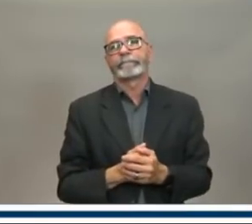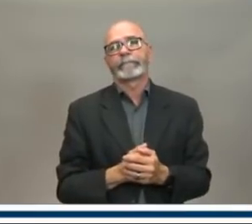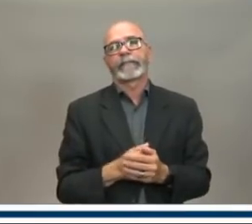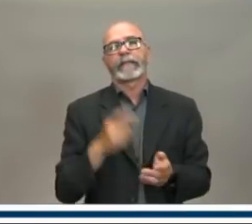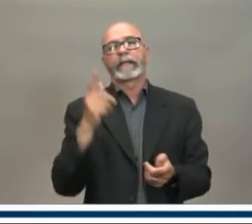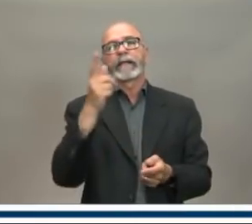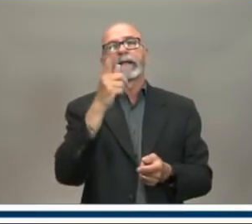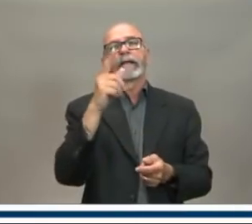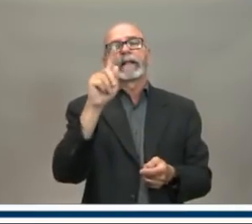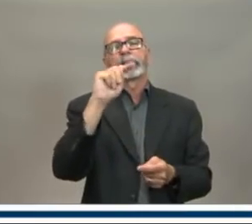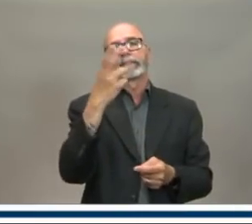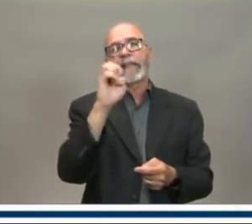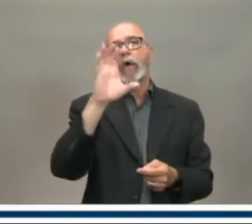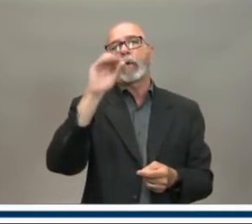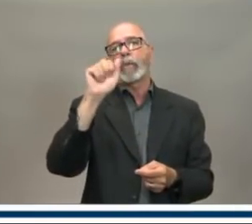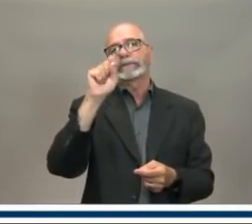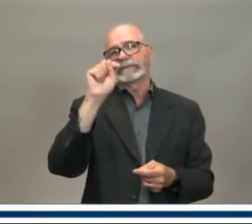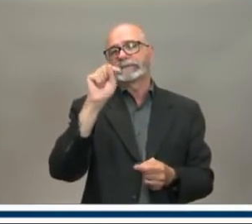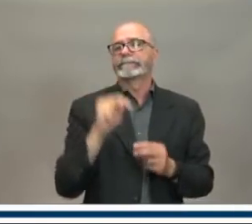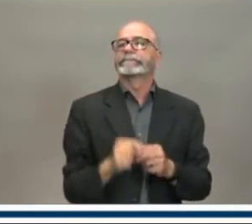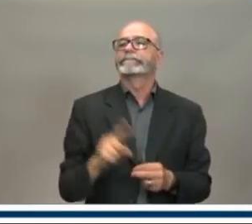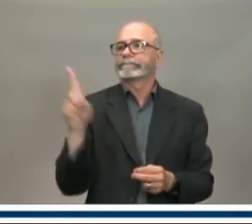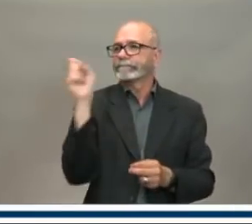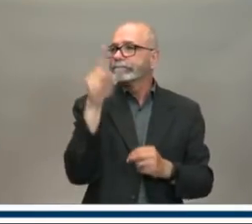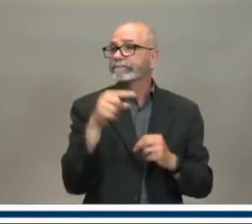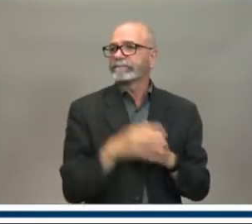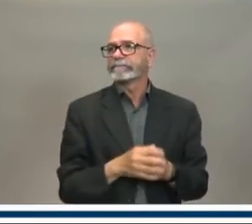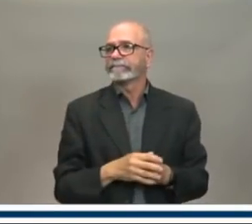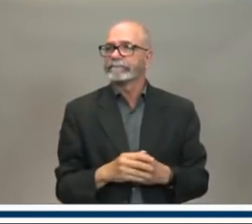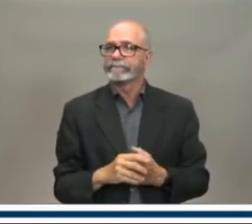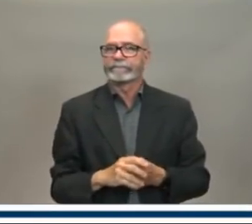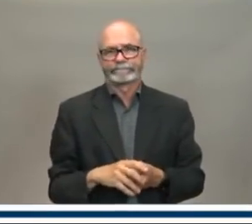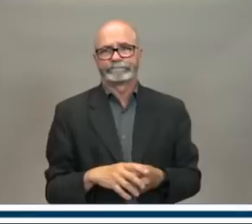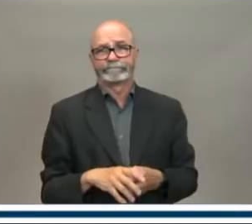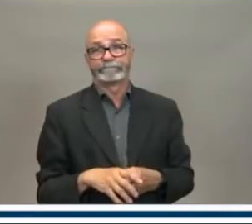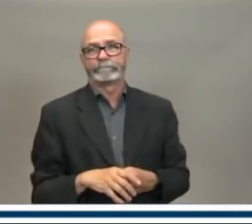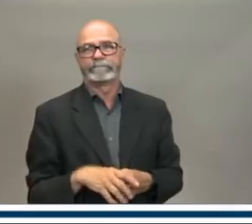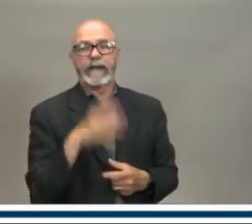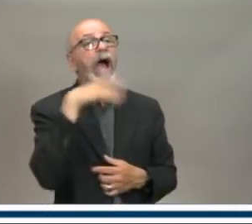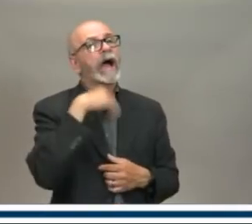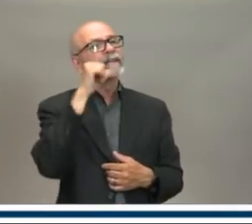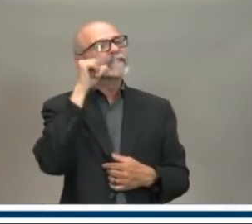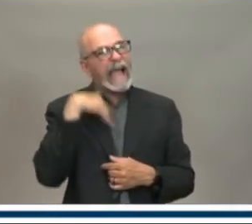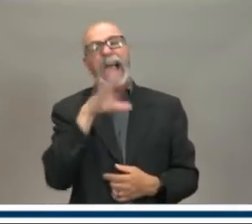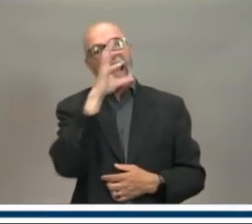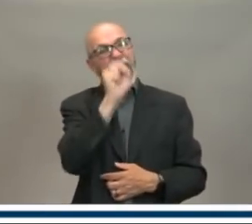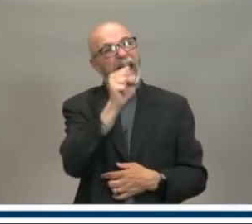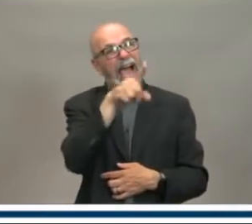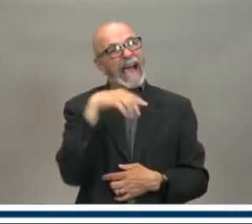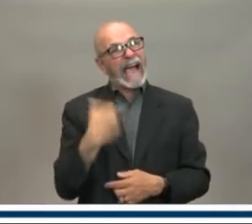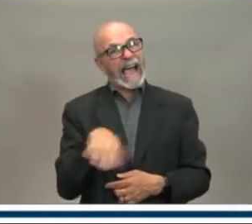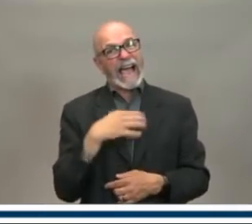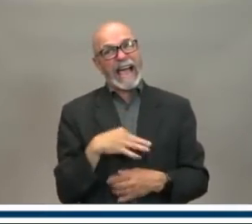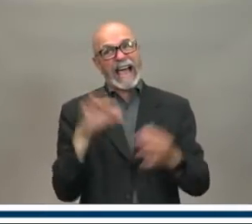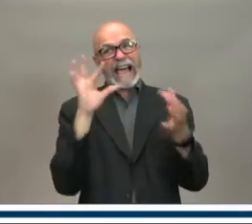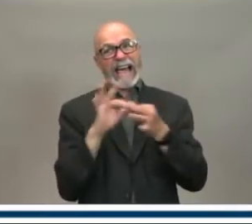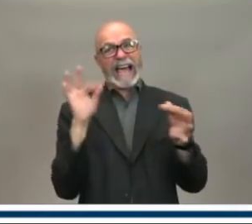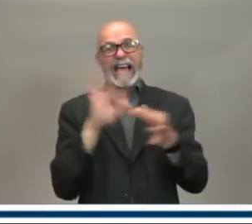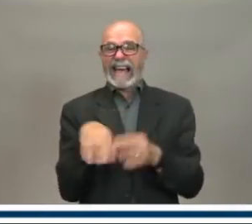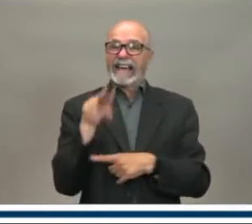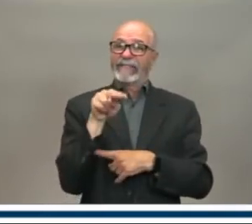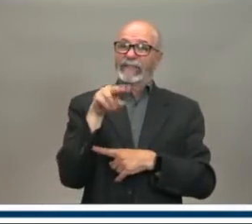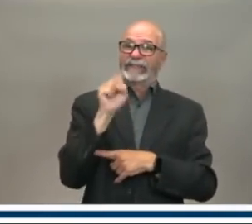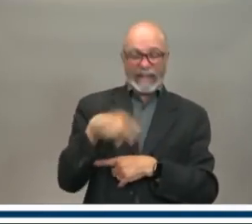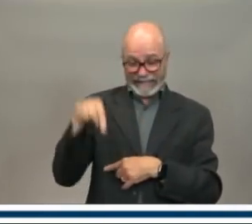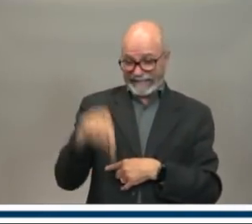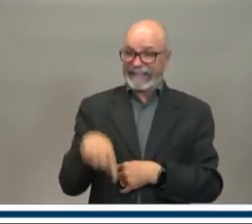Hi. That was interesting yesterday when you guys were talking about why Nova Scotia got hit harder by COVID than the rest of Atlantic